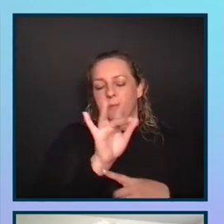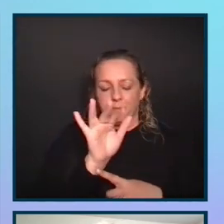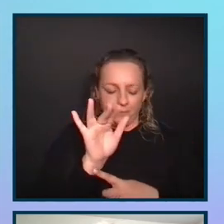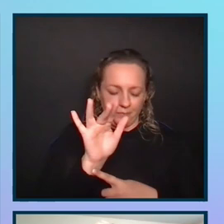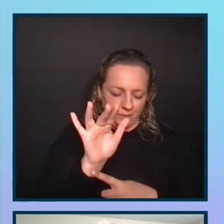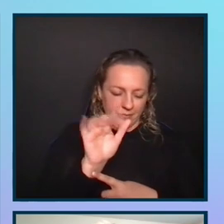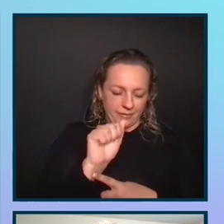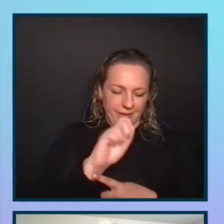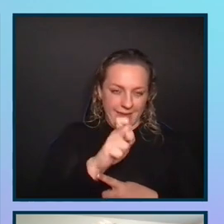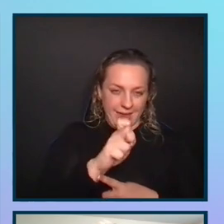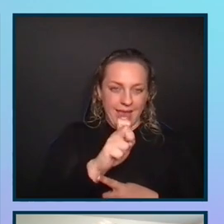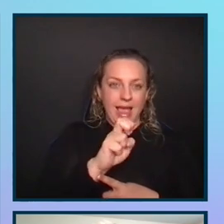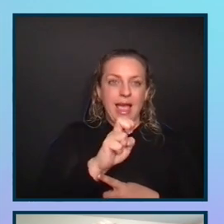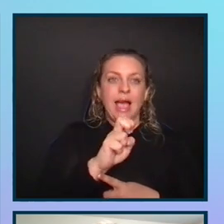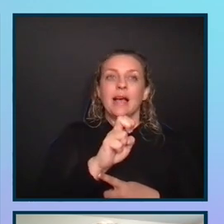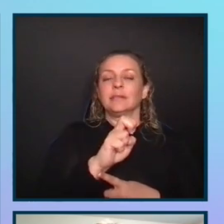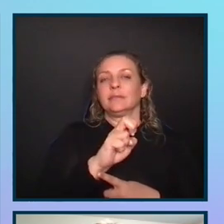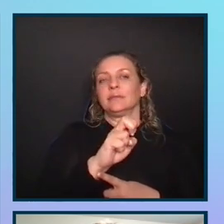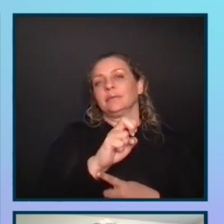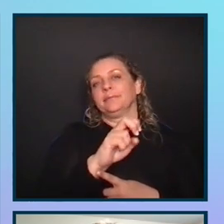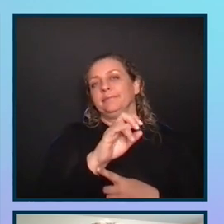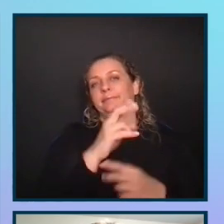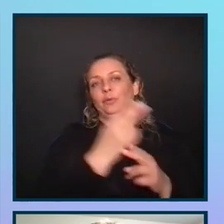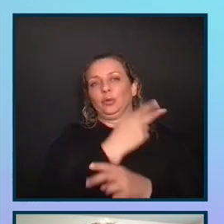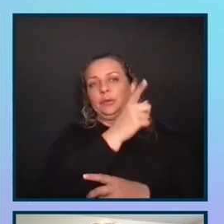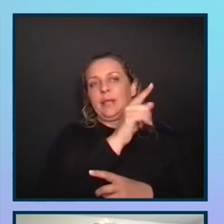Axe plugin on the Accessibe site.